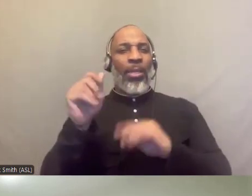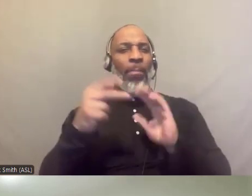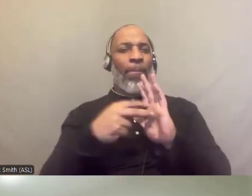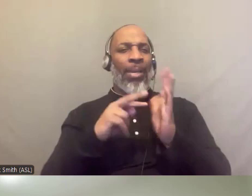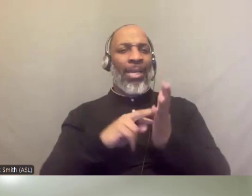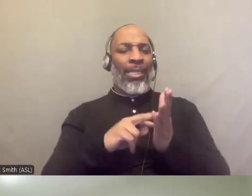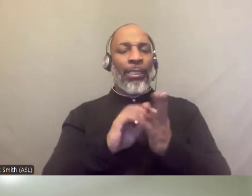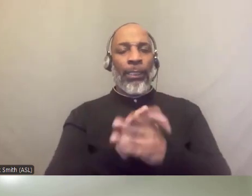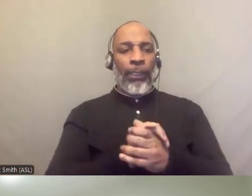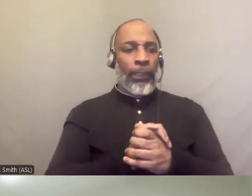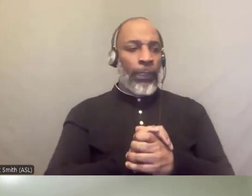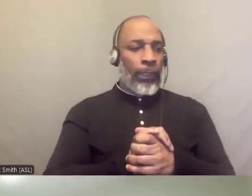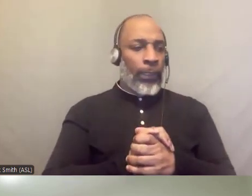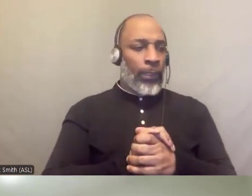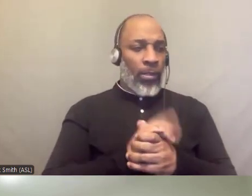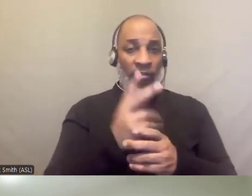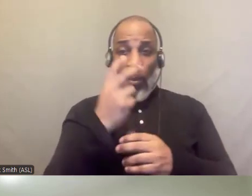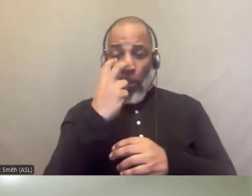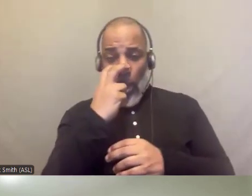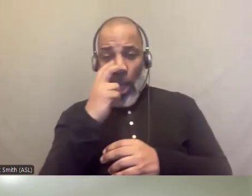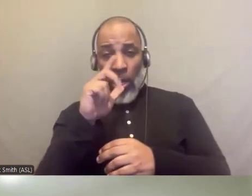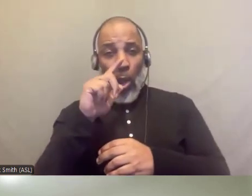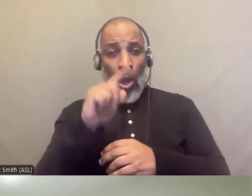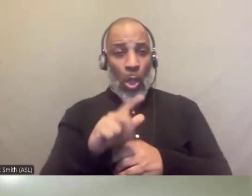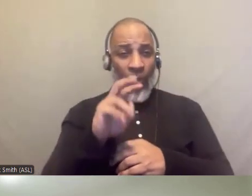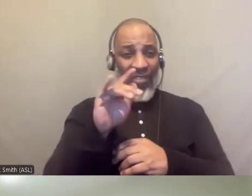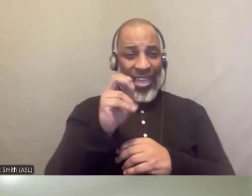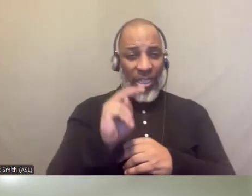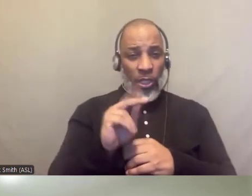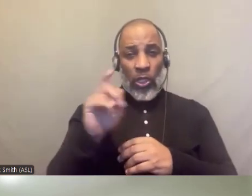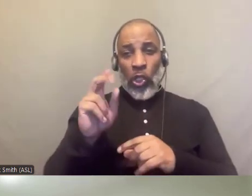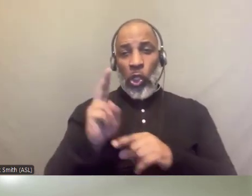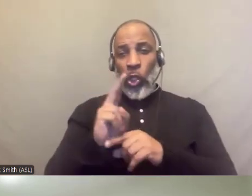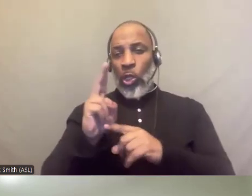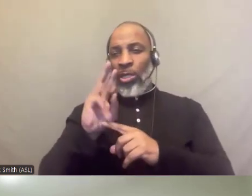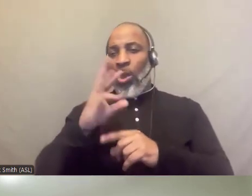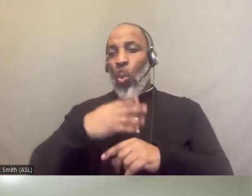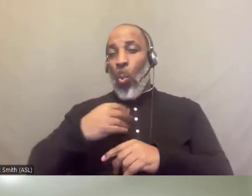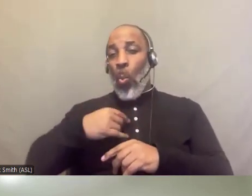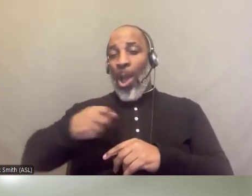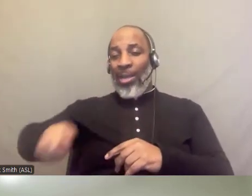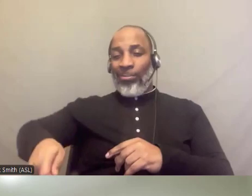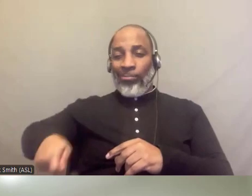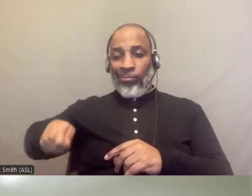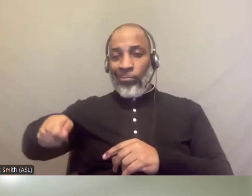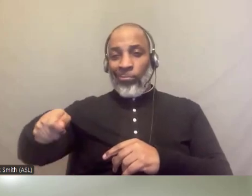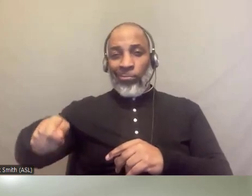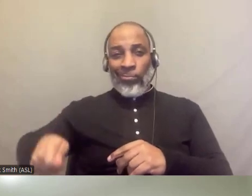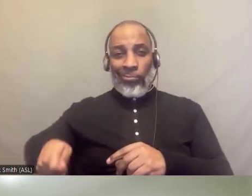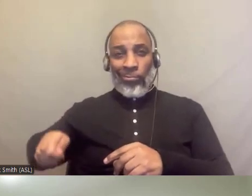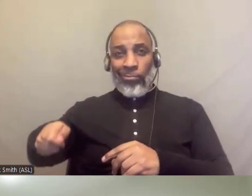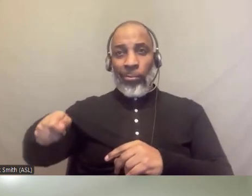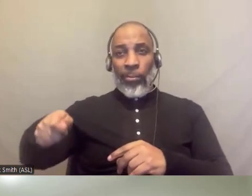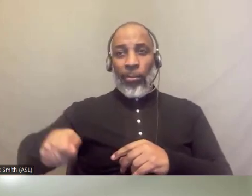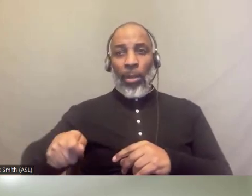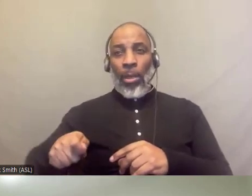is if you're blind or low vision and you're using a white cane to get around, if